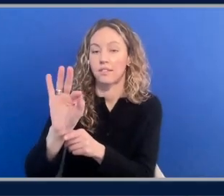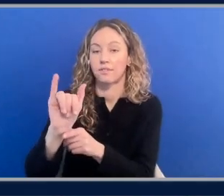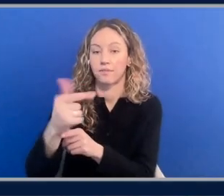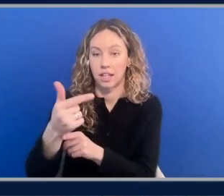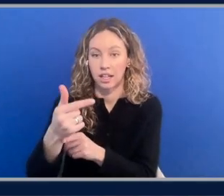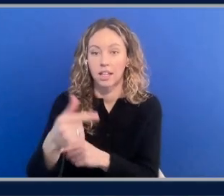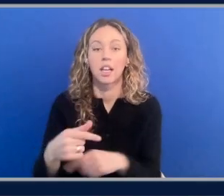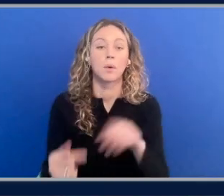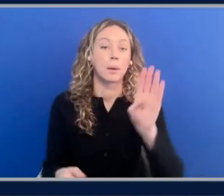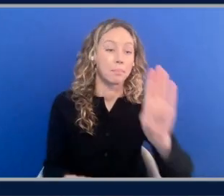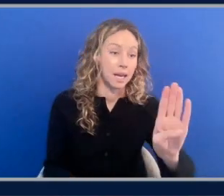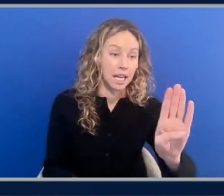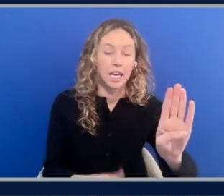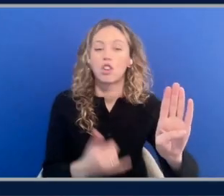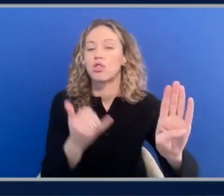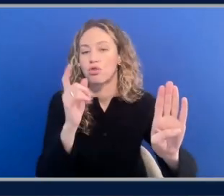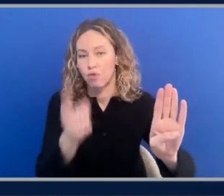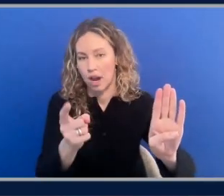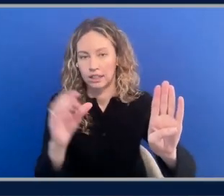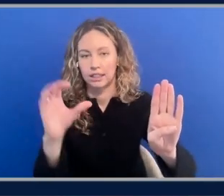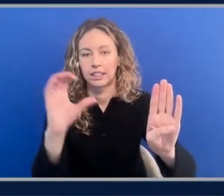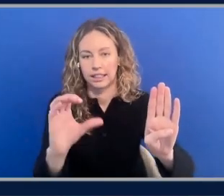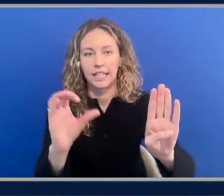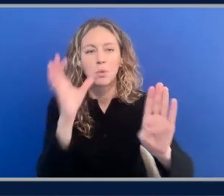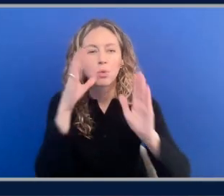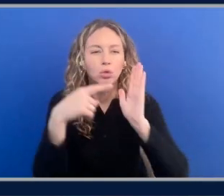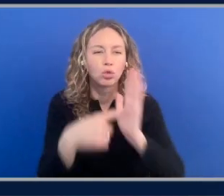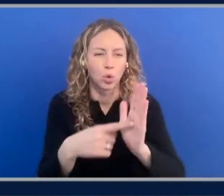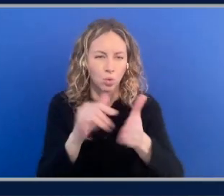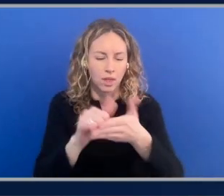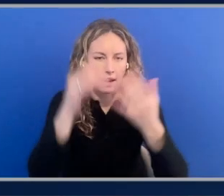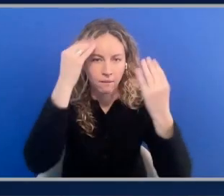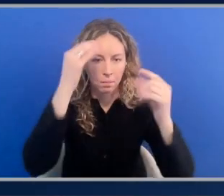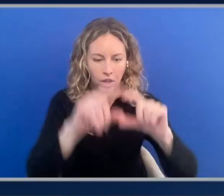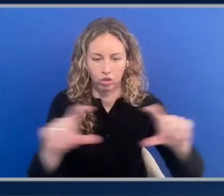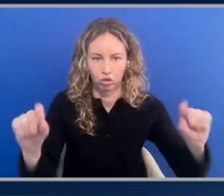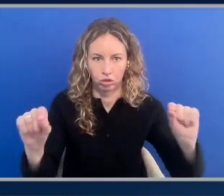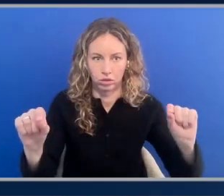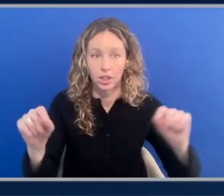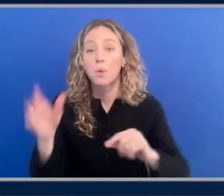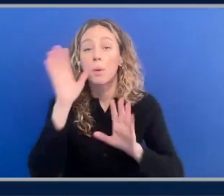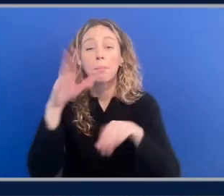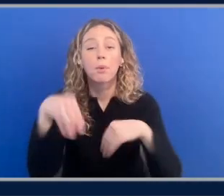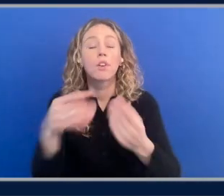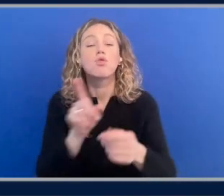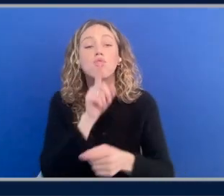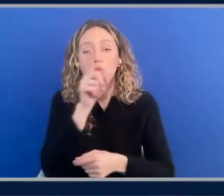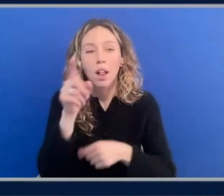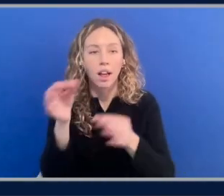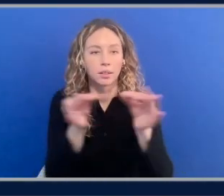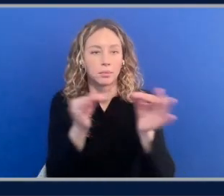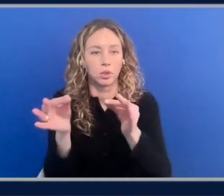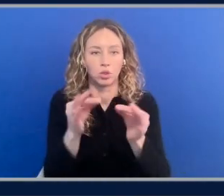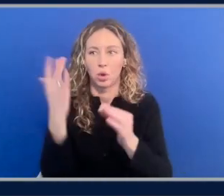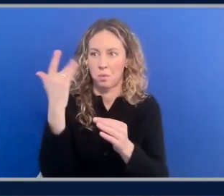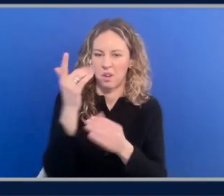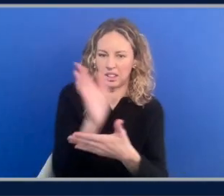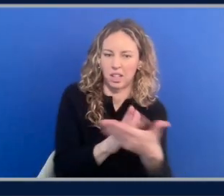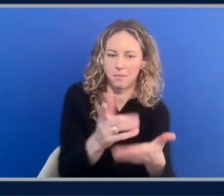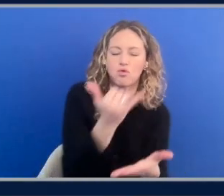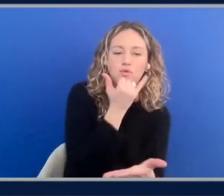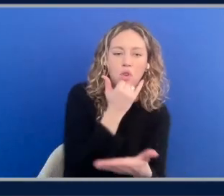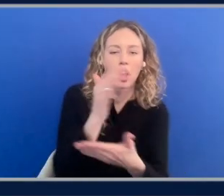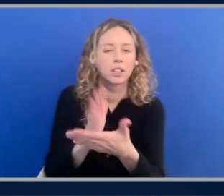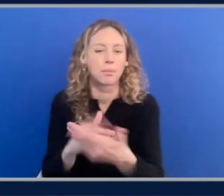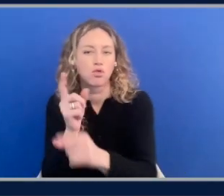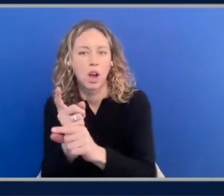it's incorrect, but the correct answer is C. That's right, and you're going to get a real-time explanation of, like, why some answers were wrong and why some answers were